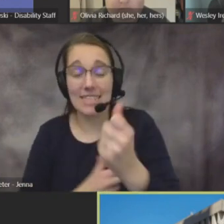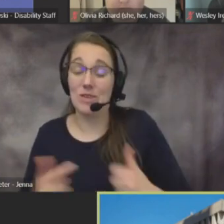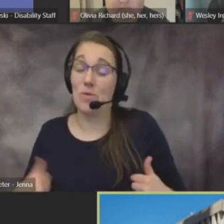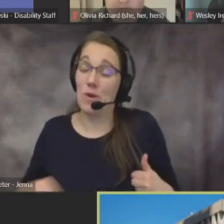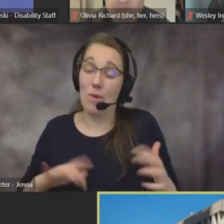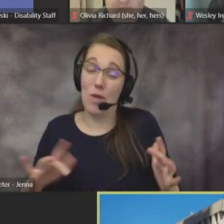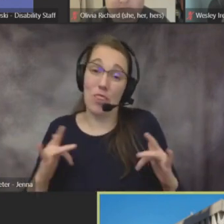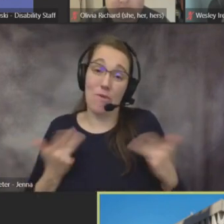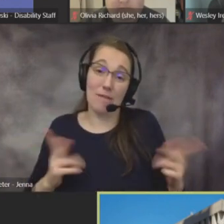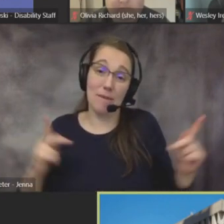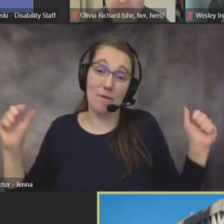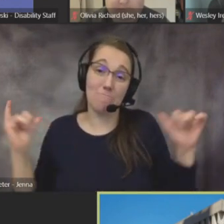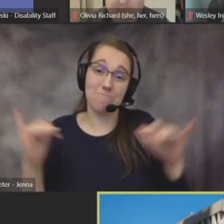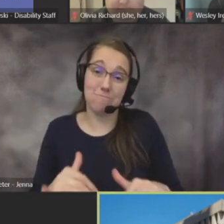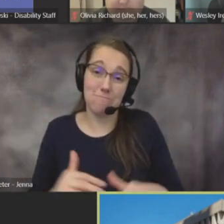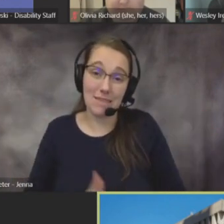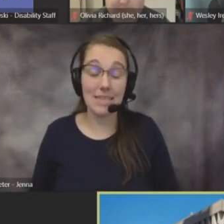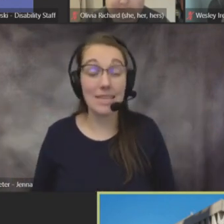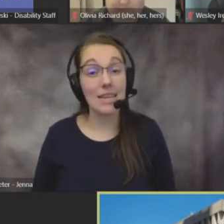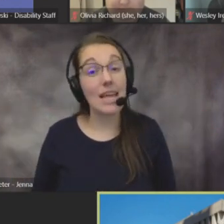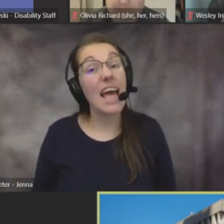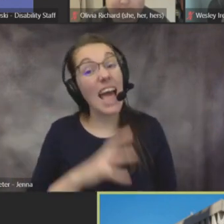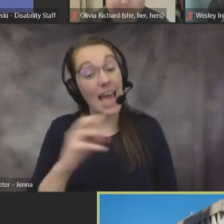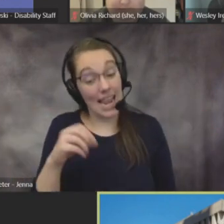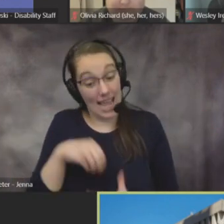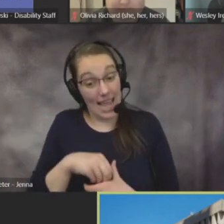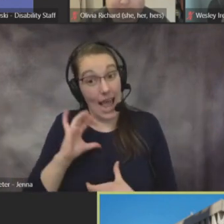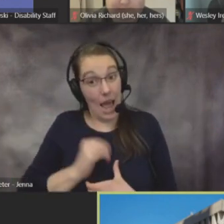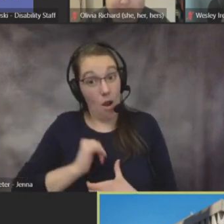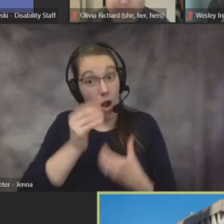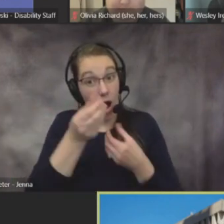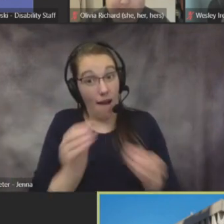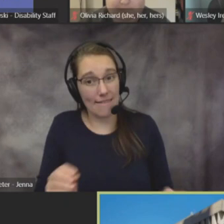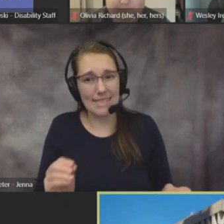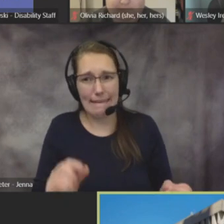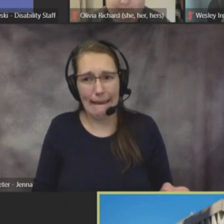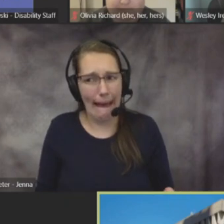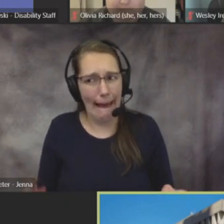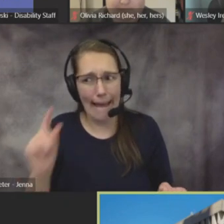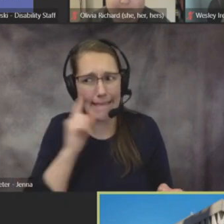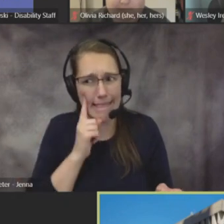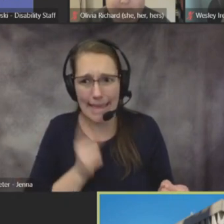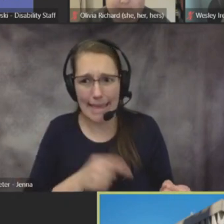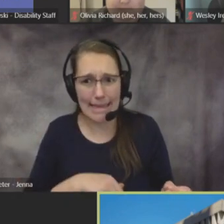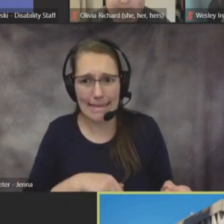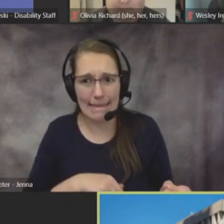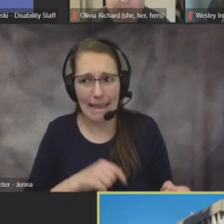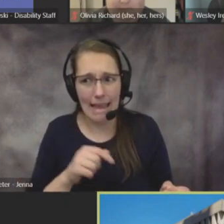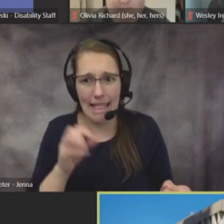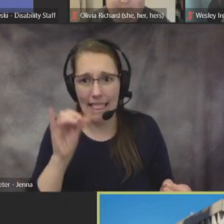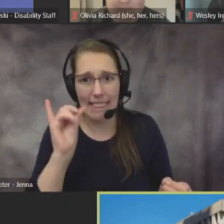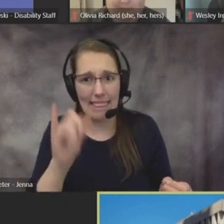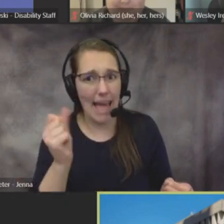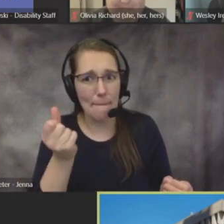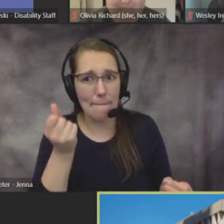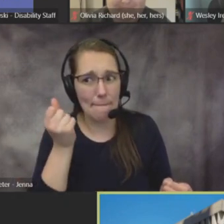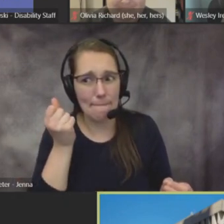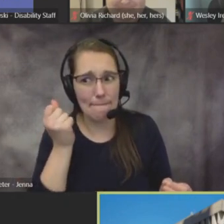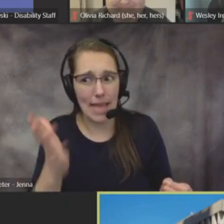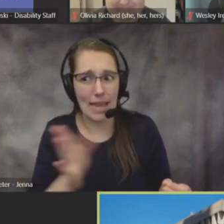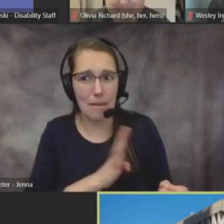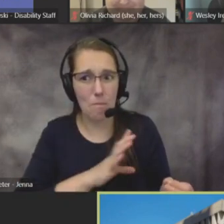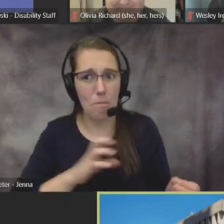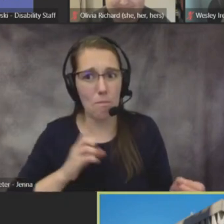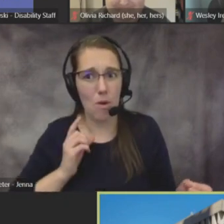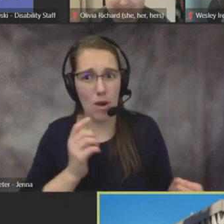And we were saying internally in our office, I don't think that many board members have actually ever come live to a meeting. So maybe everybody has